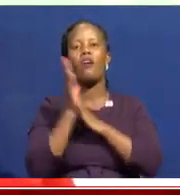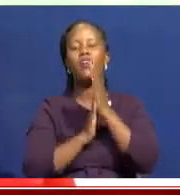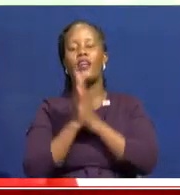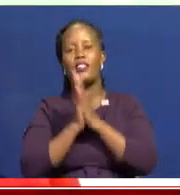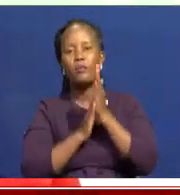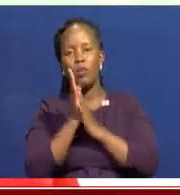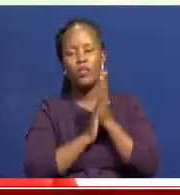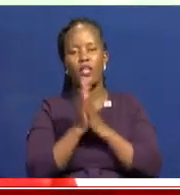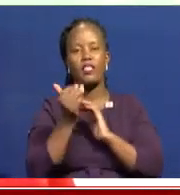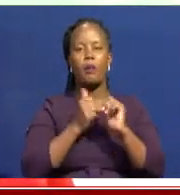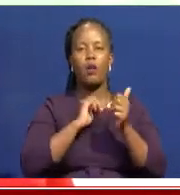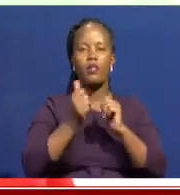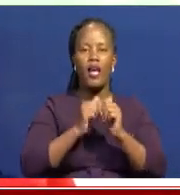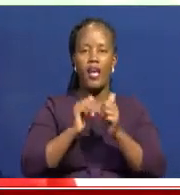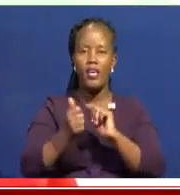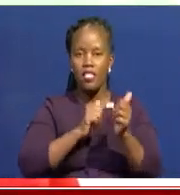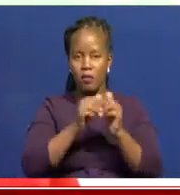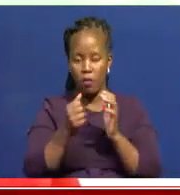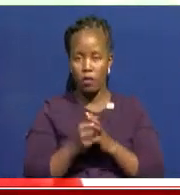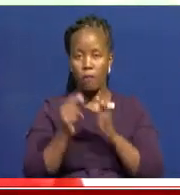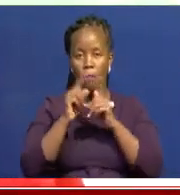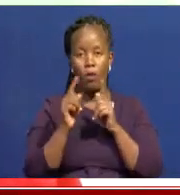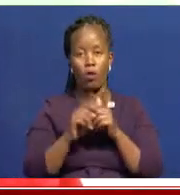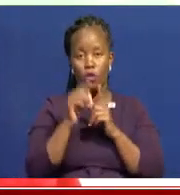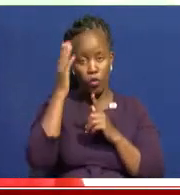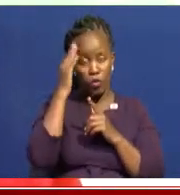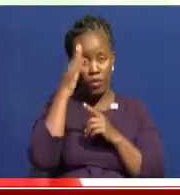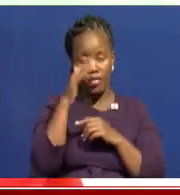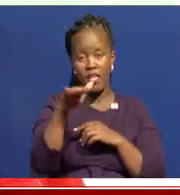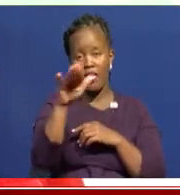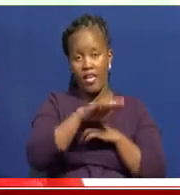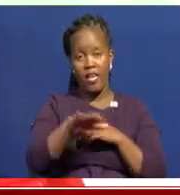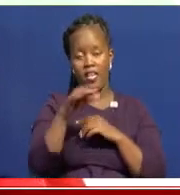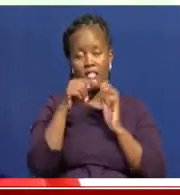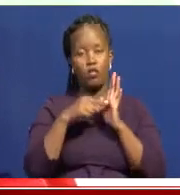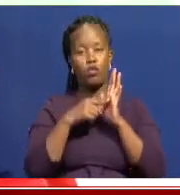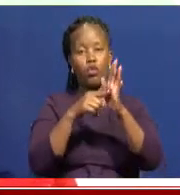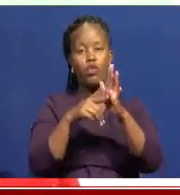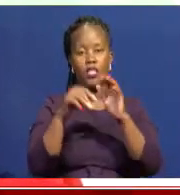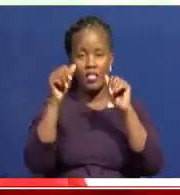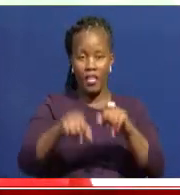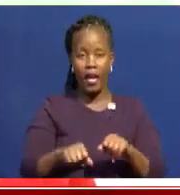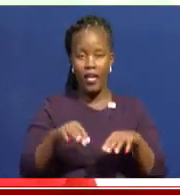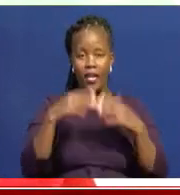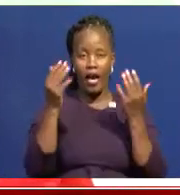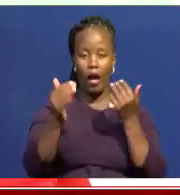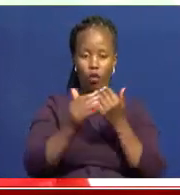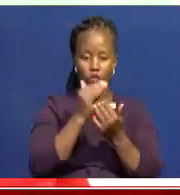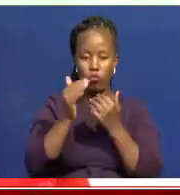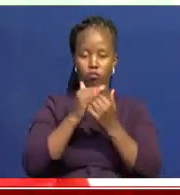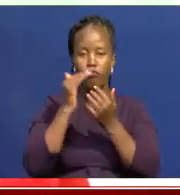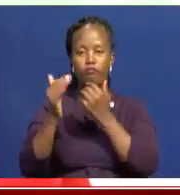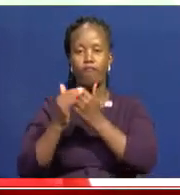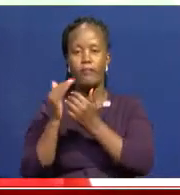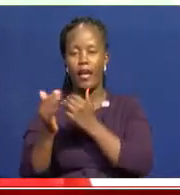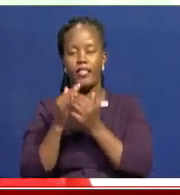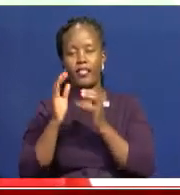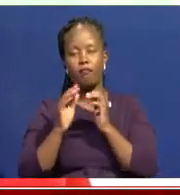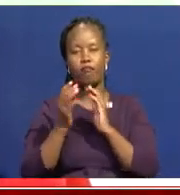we feel it is one of the avenues through which we can showcase how you can nurture talent and